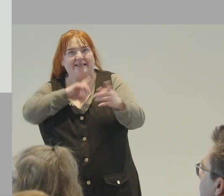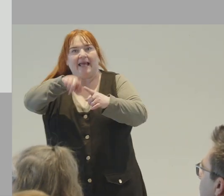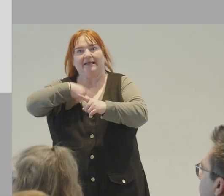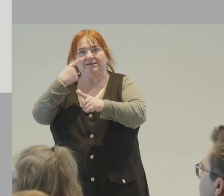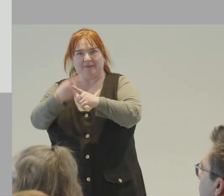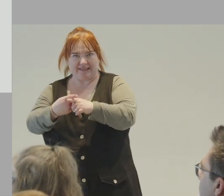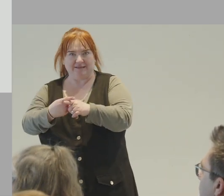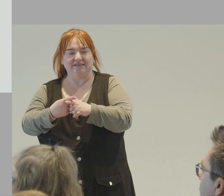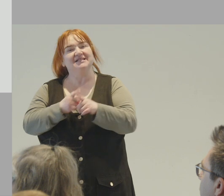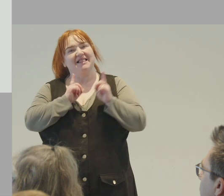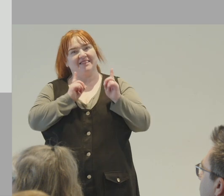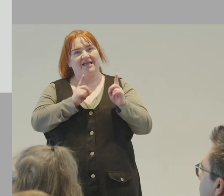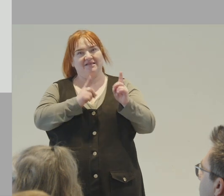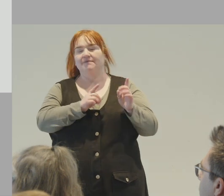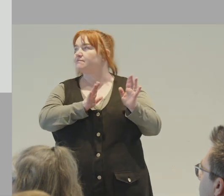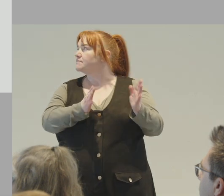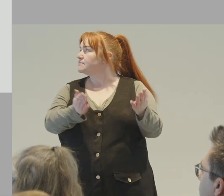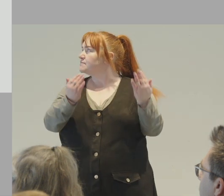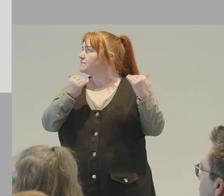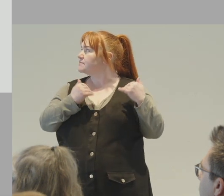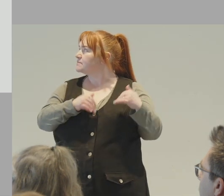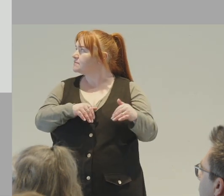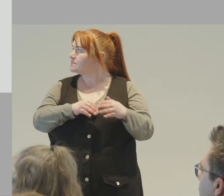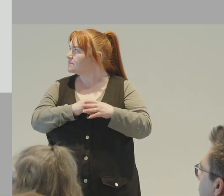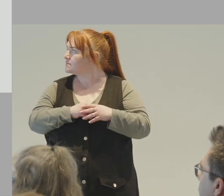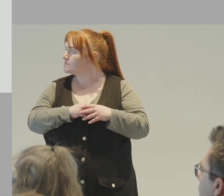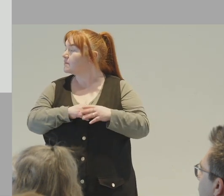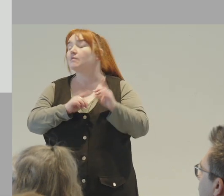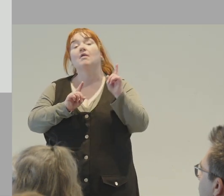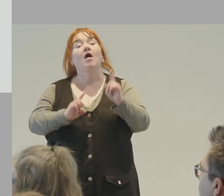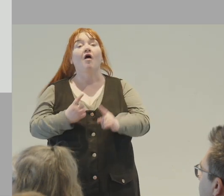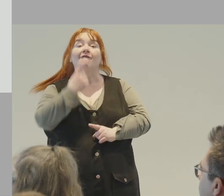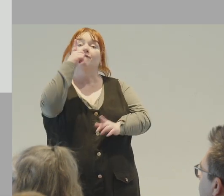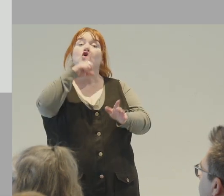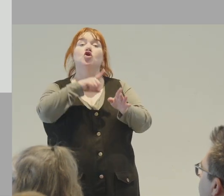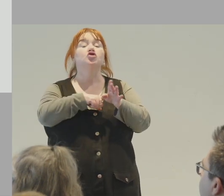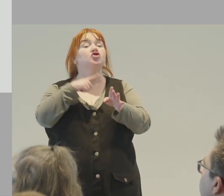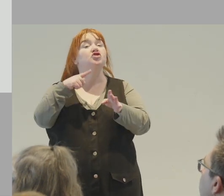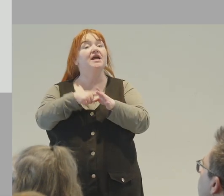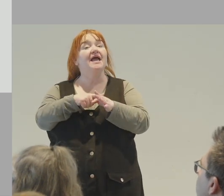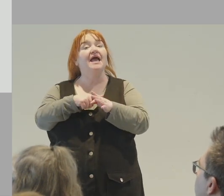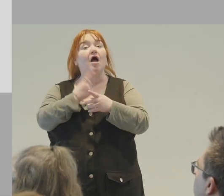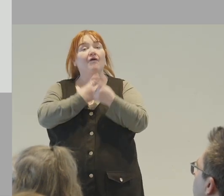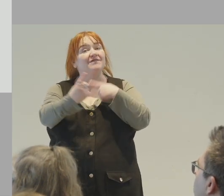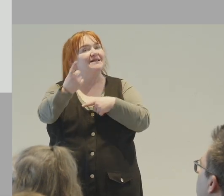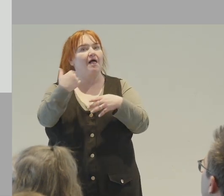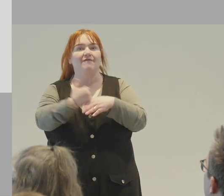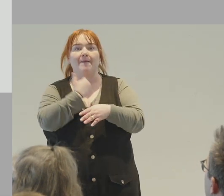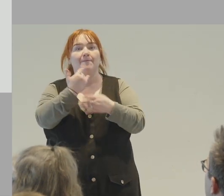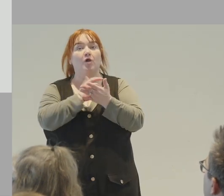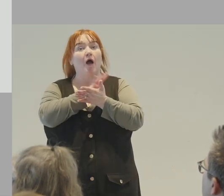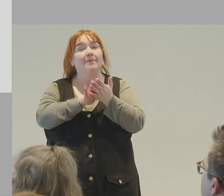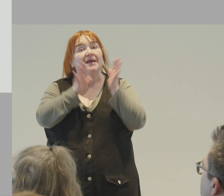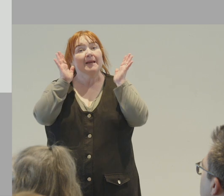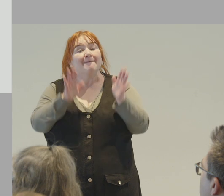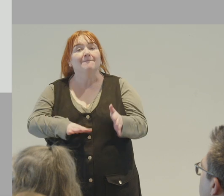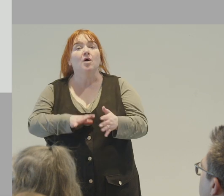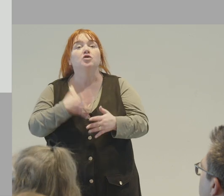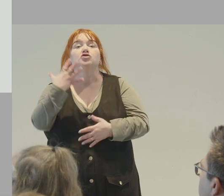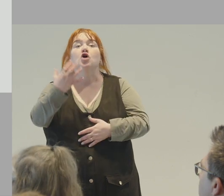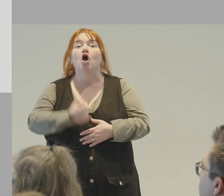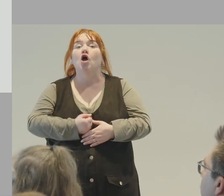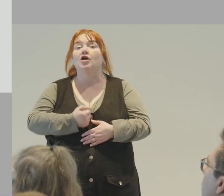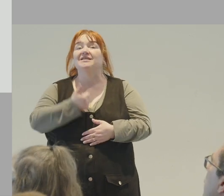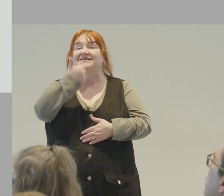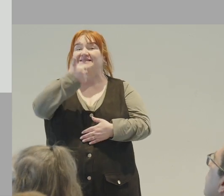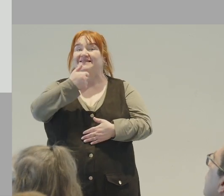But the lower earnings limit does not apply in your first year of being self-employed. So this is really useful and has been, for a lot of the kind of